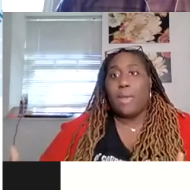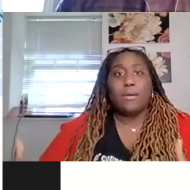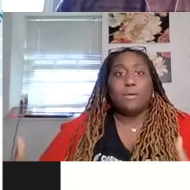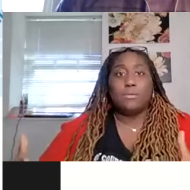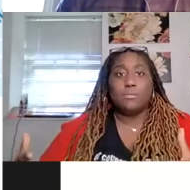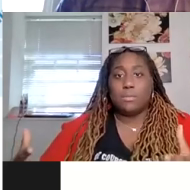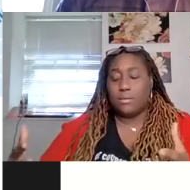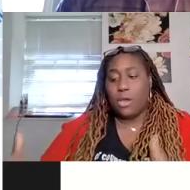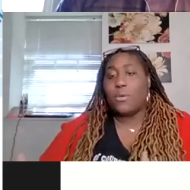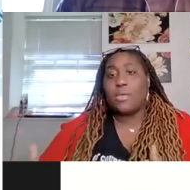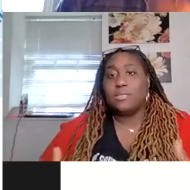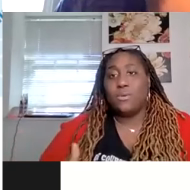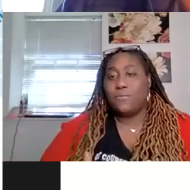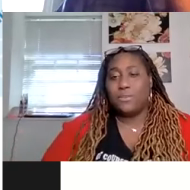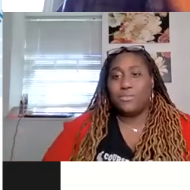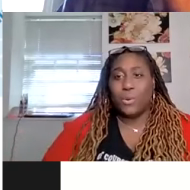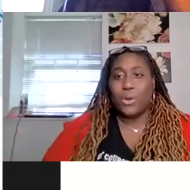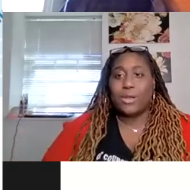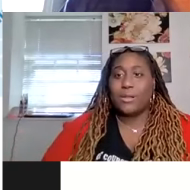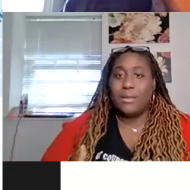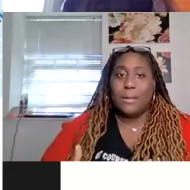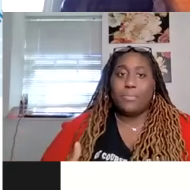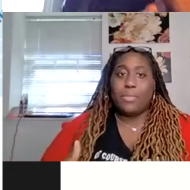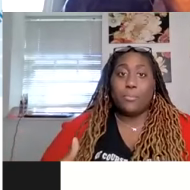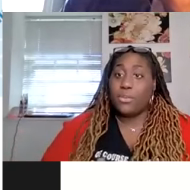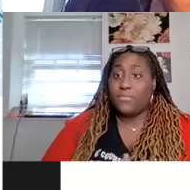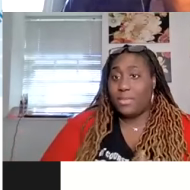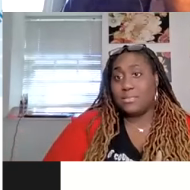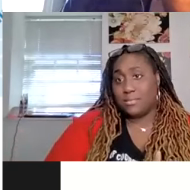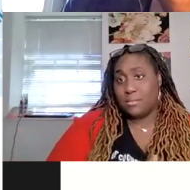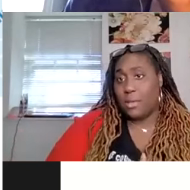worried about going into a field of work